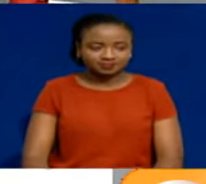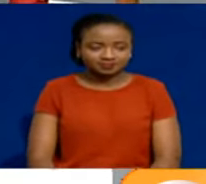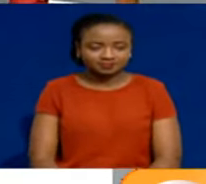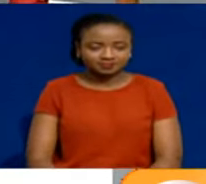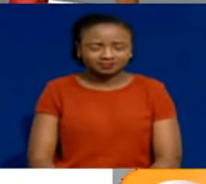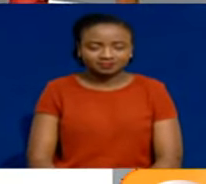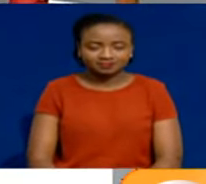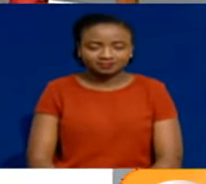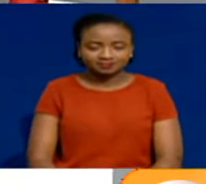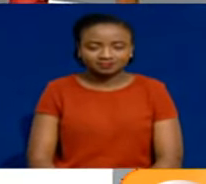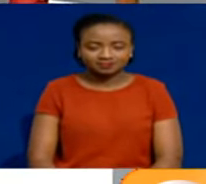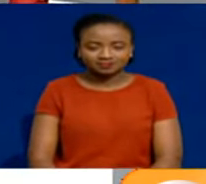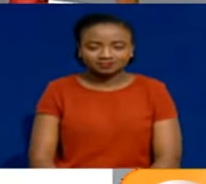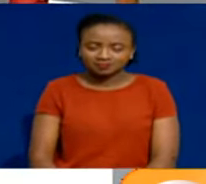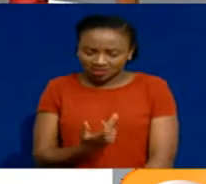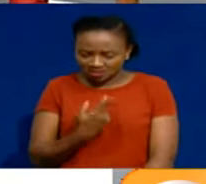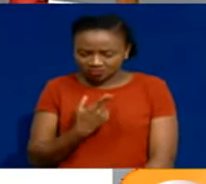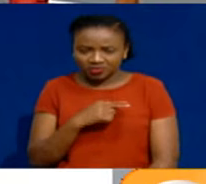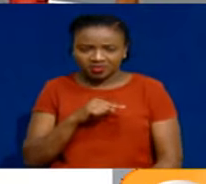we had problems with you